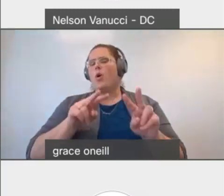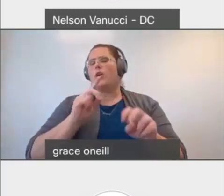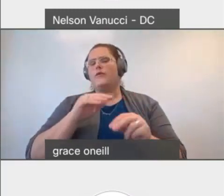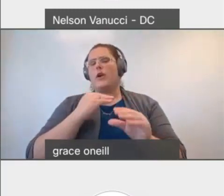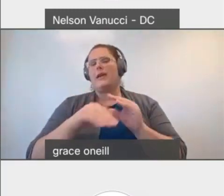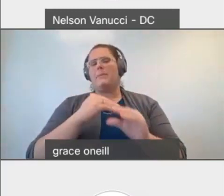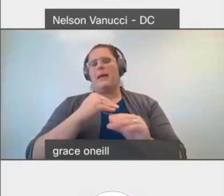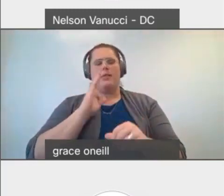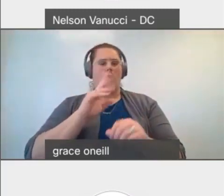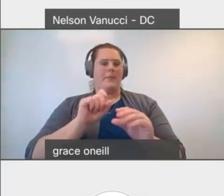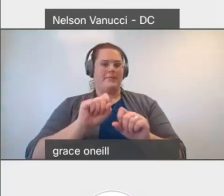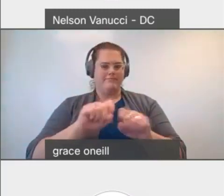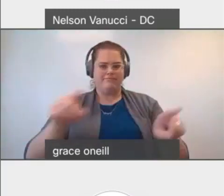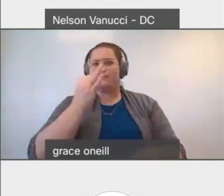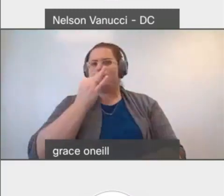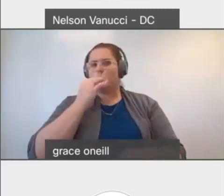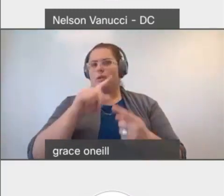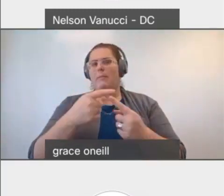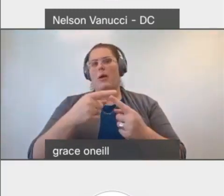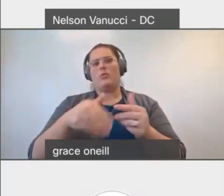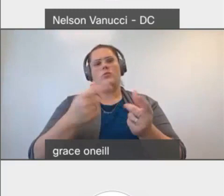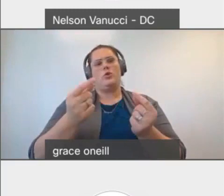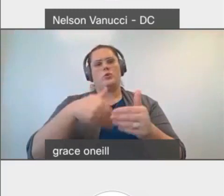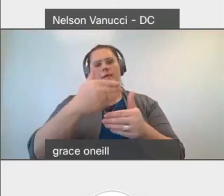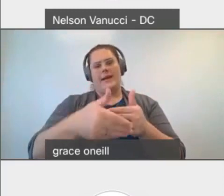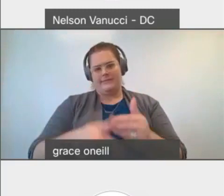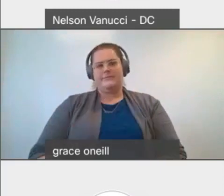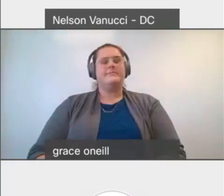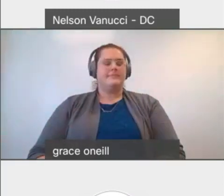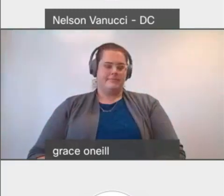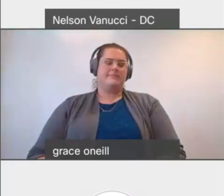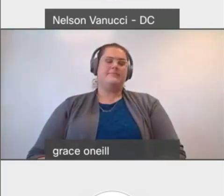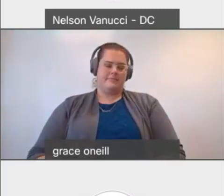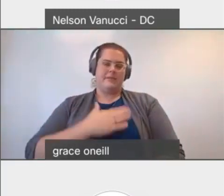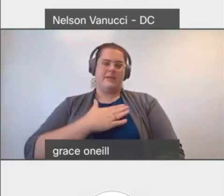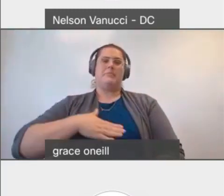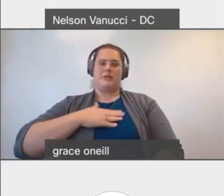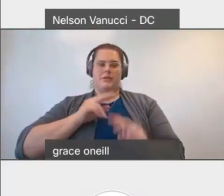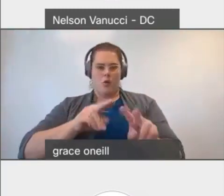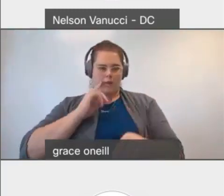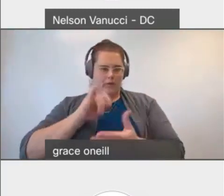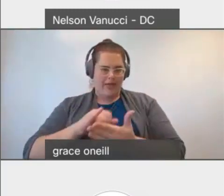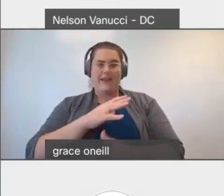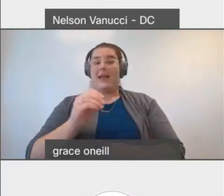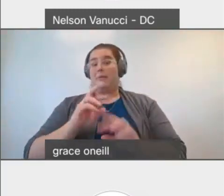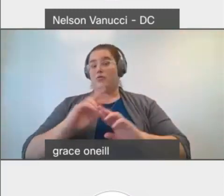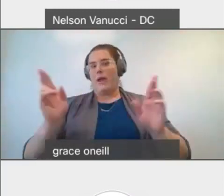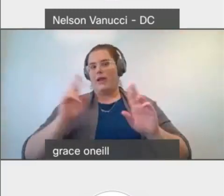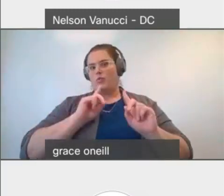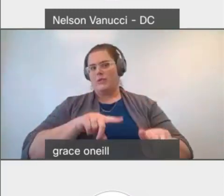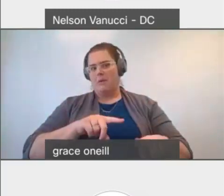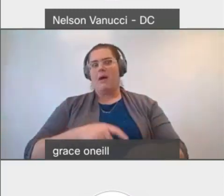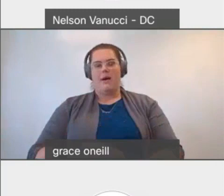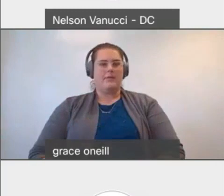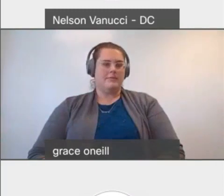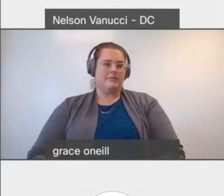steps. That's very important that you look out for that and you're responsive, because that is going to make